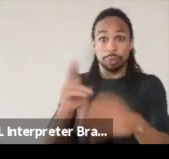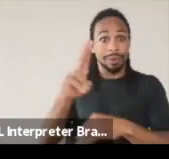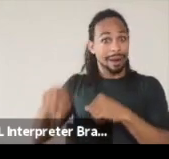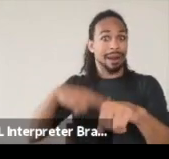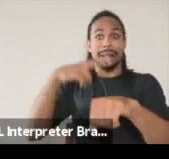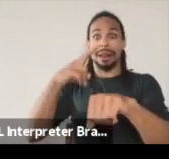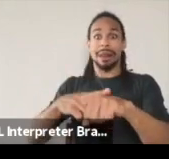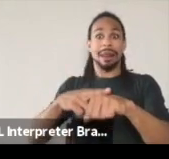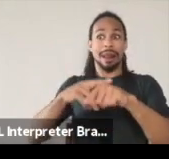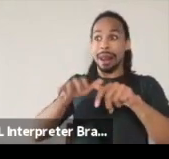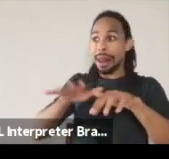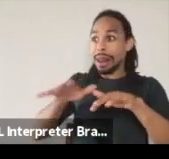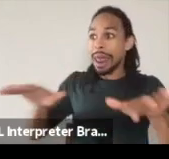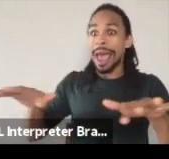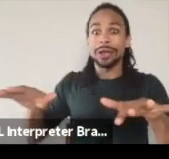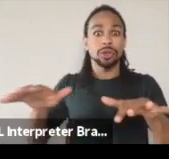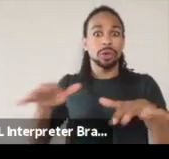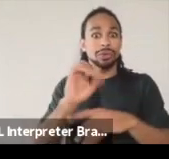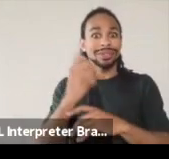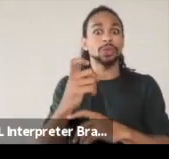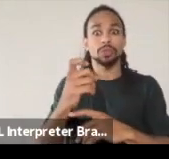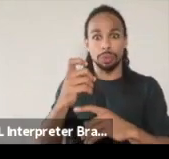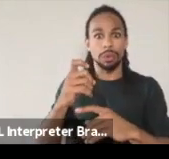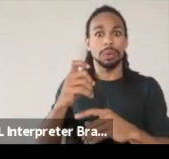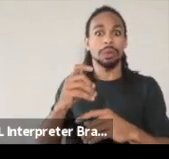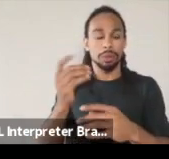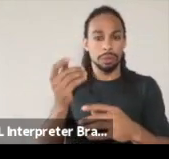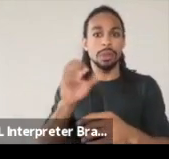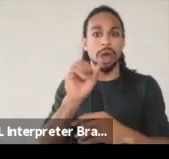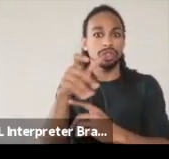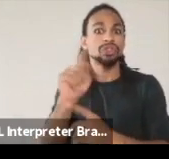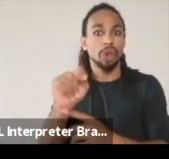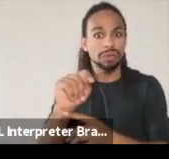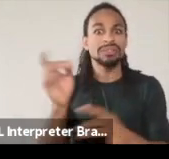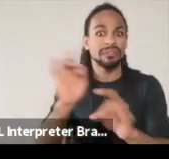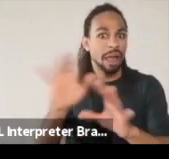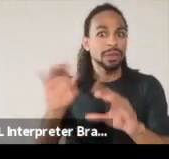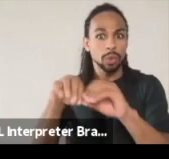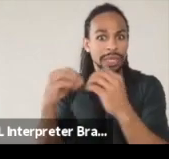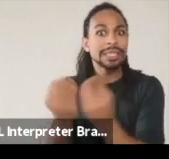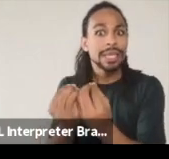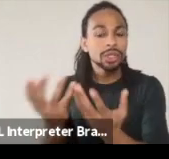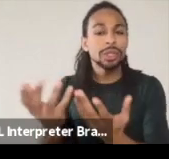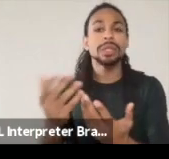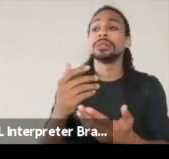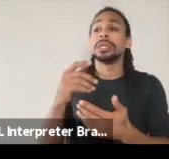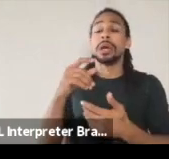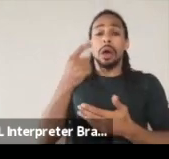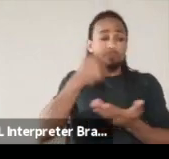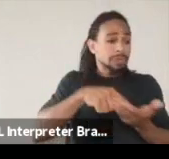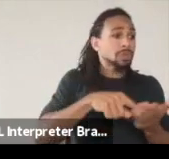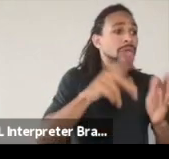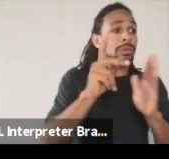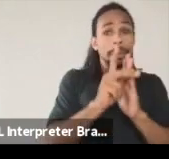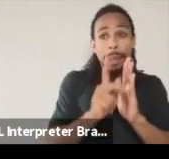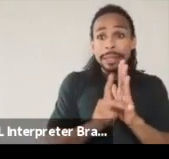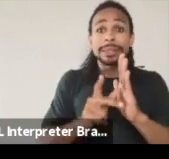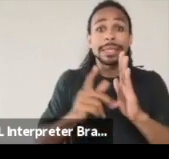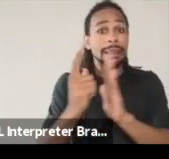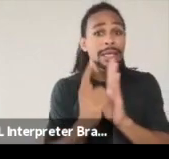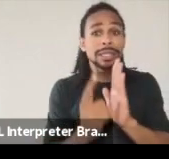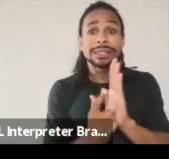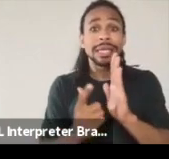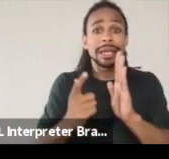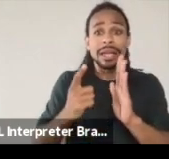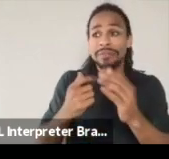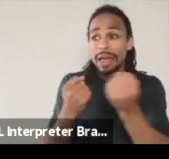and domestic violence organizations, from like research and policy and legislative advocacy around the